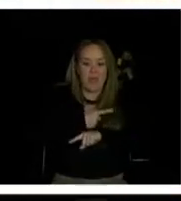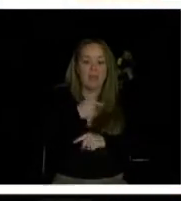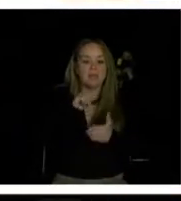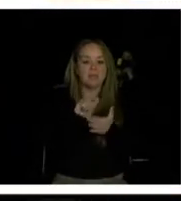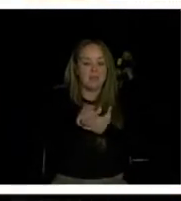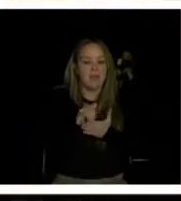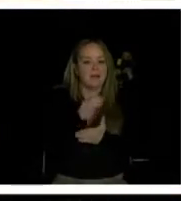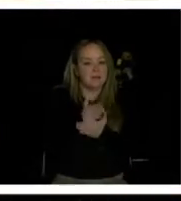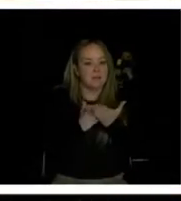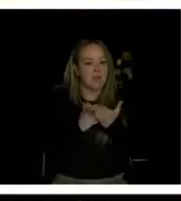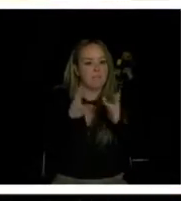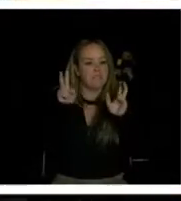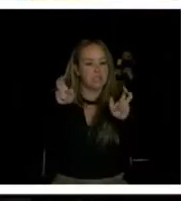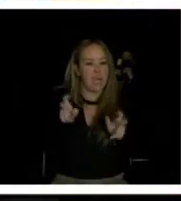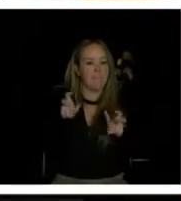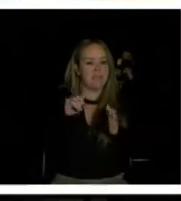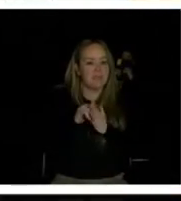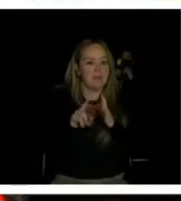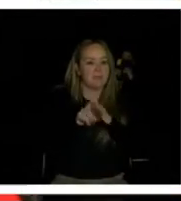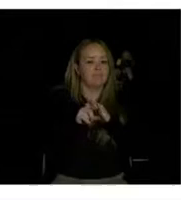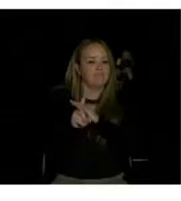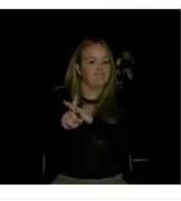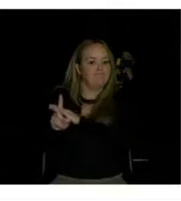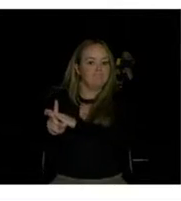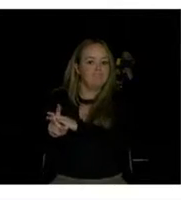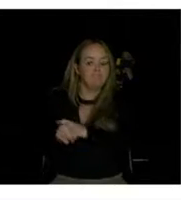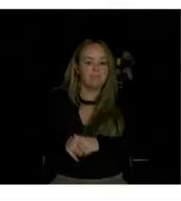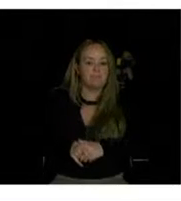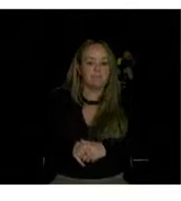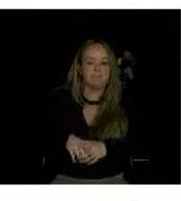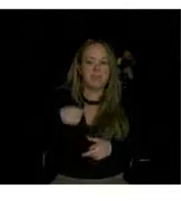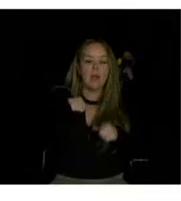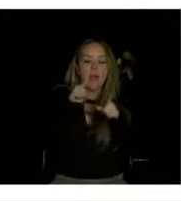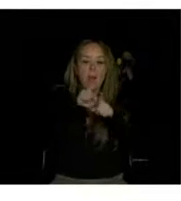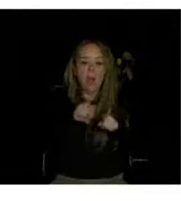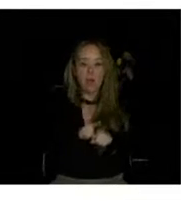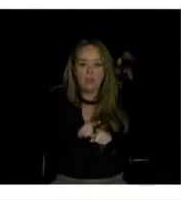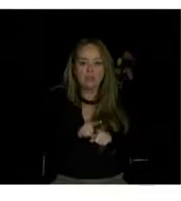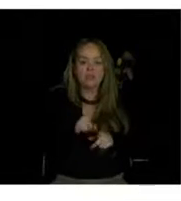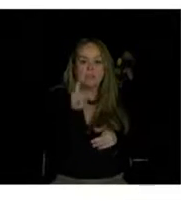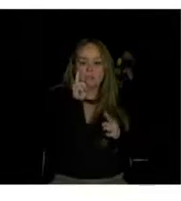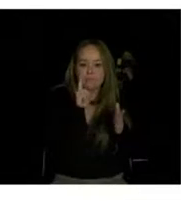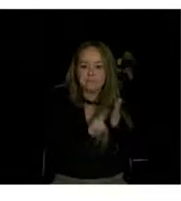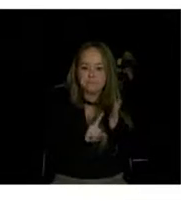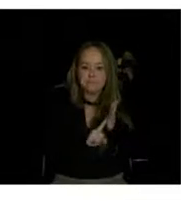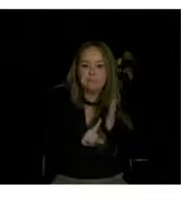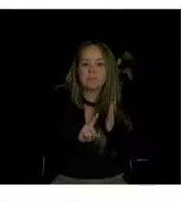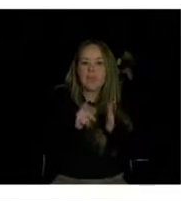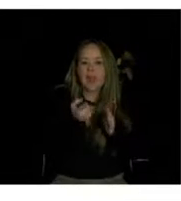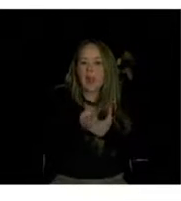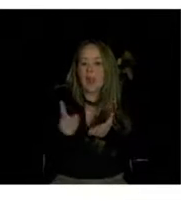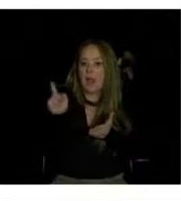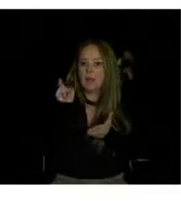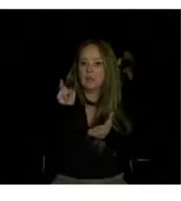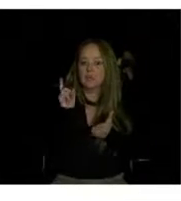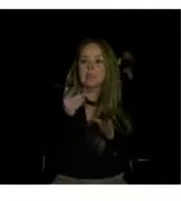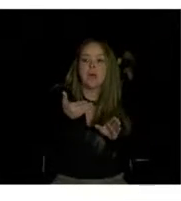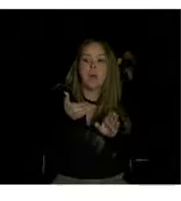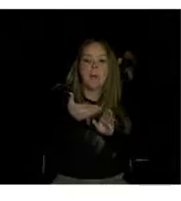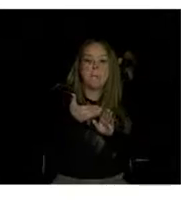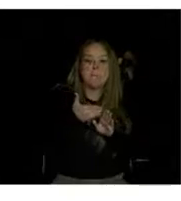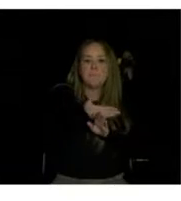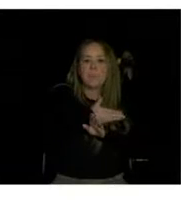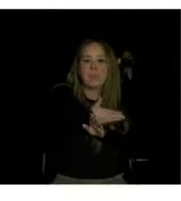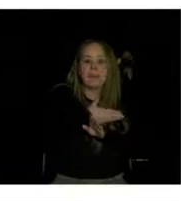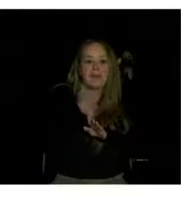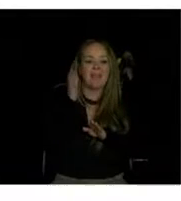these are some of the things that are bubbling to the top. I also sent out last week a